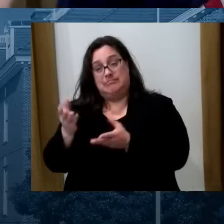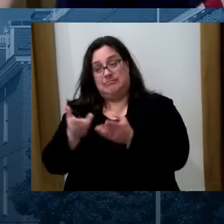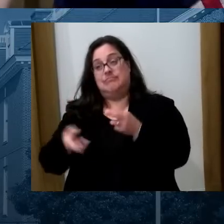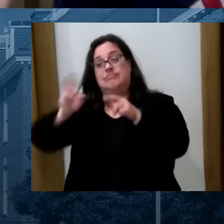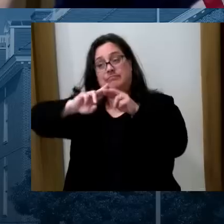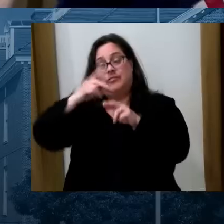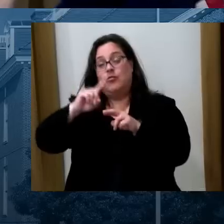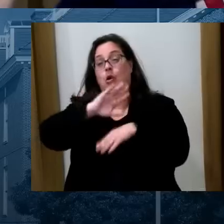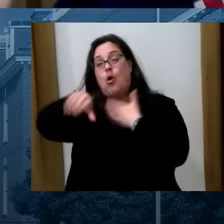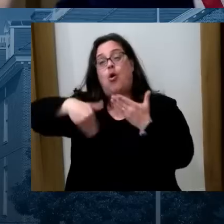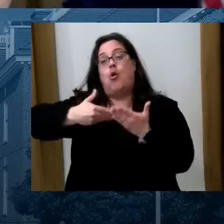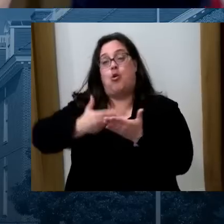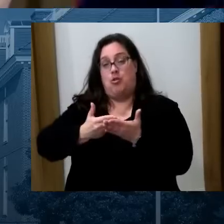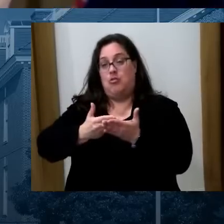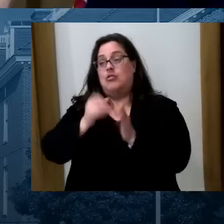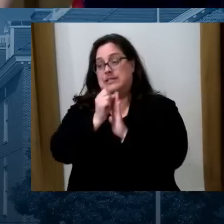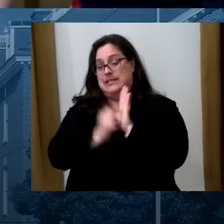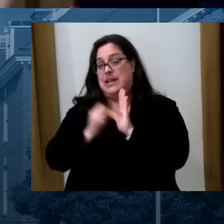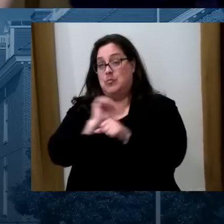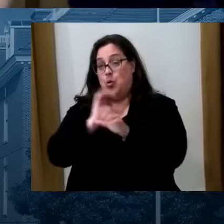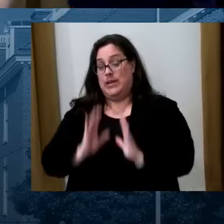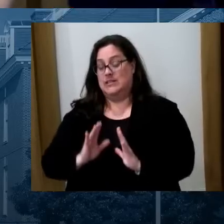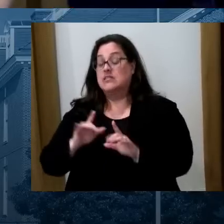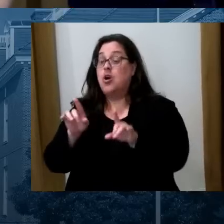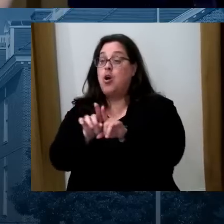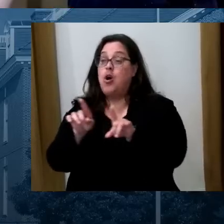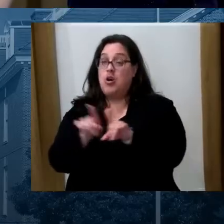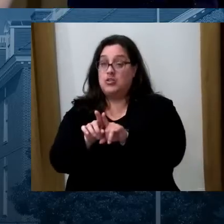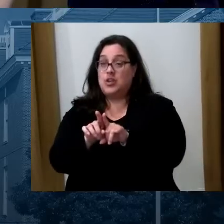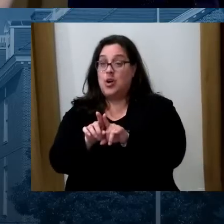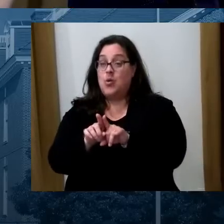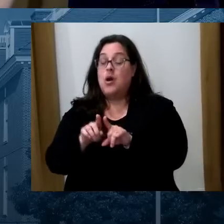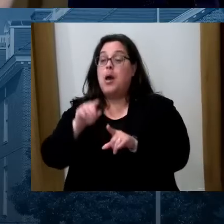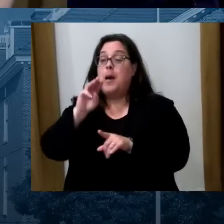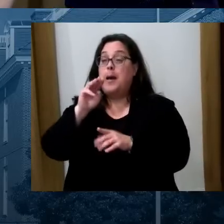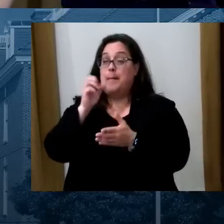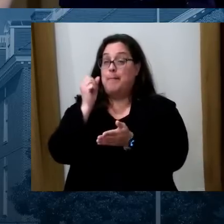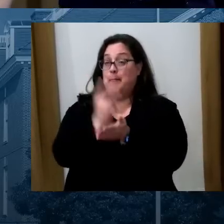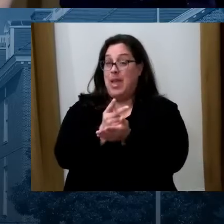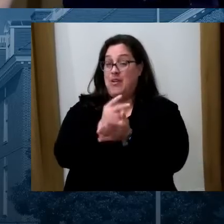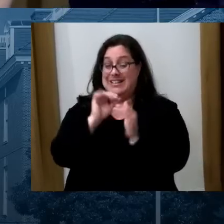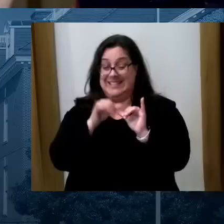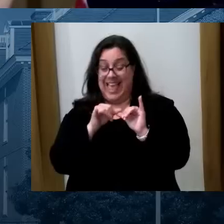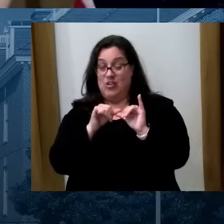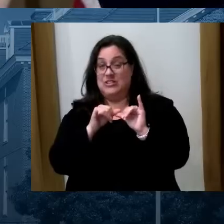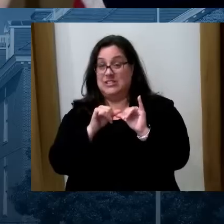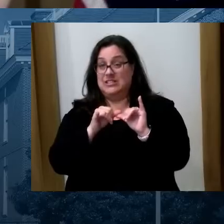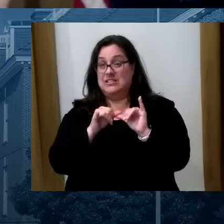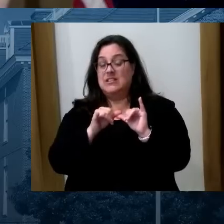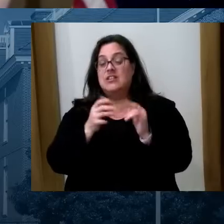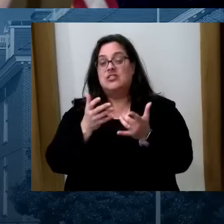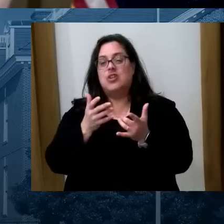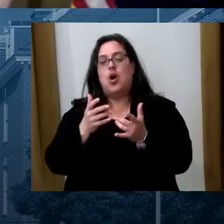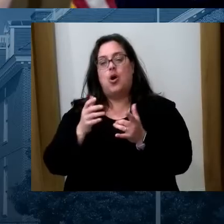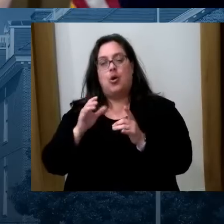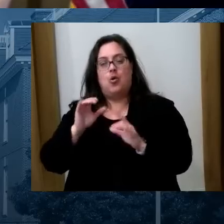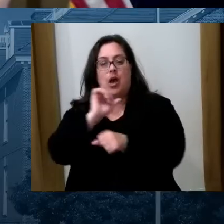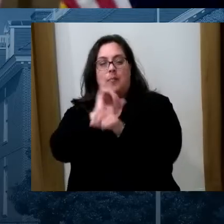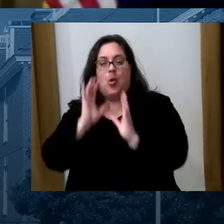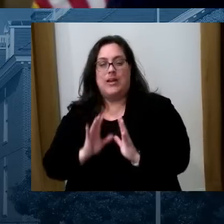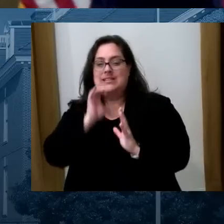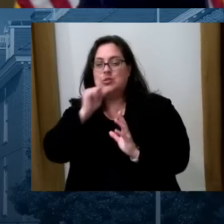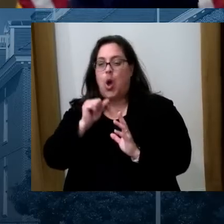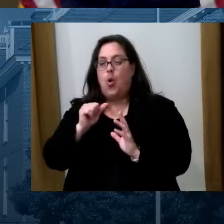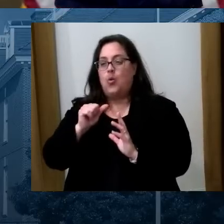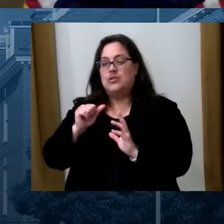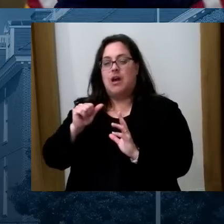employees. We'd also be looking at a shift of our merit scales. Our merit scales, individuals who are not collectively bargaining for their